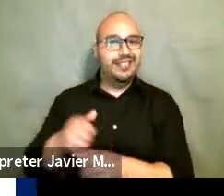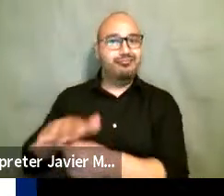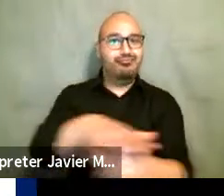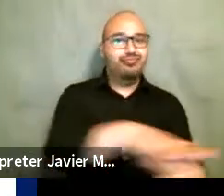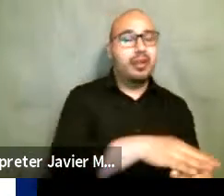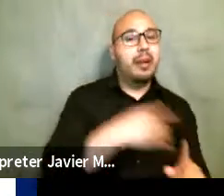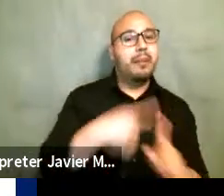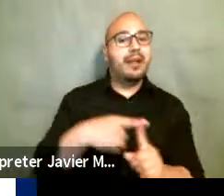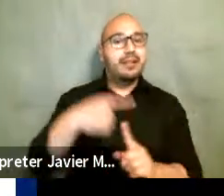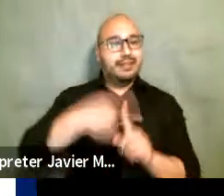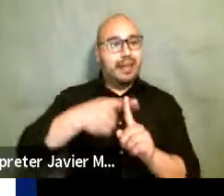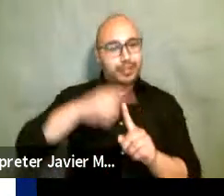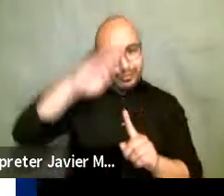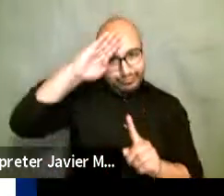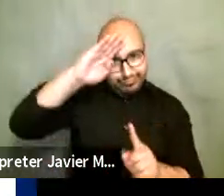well